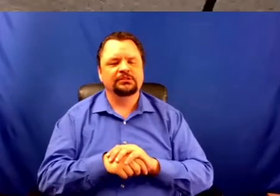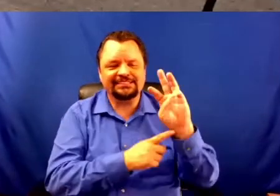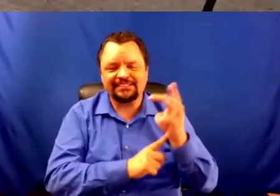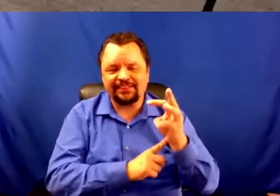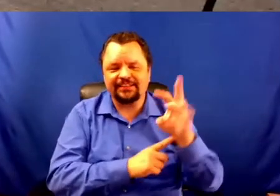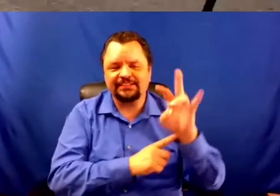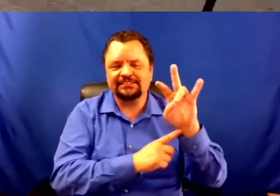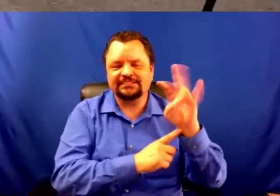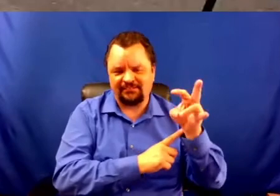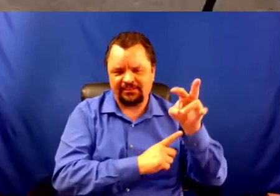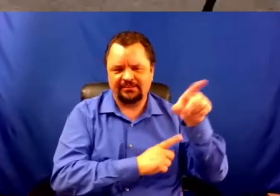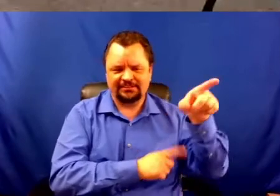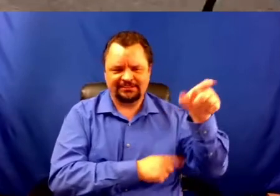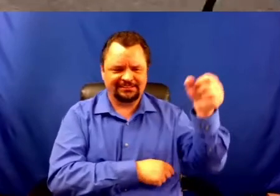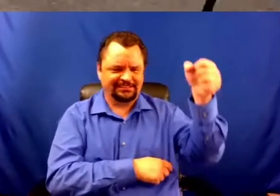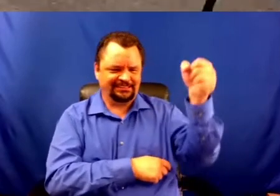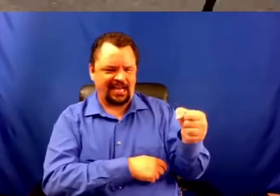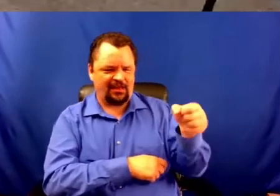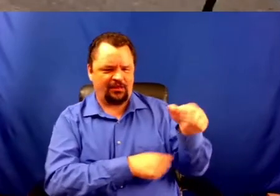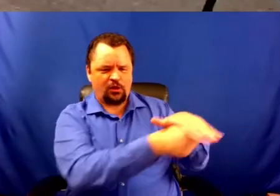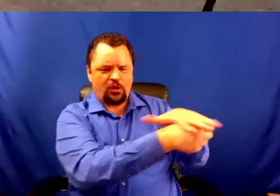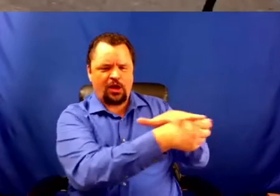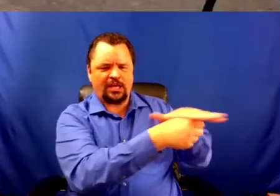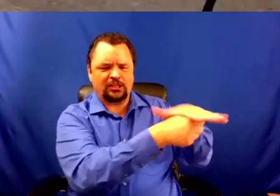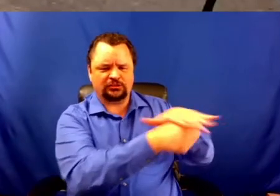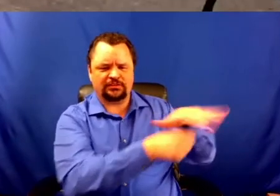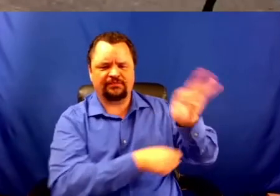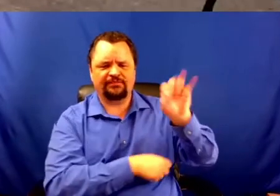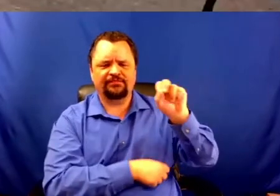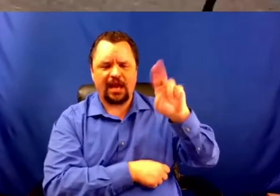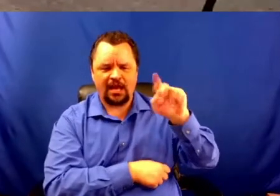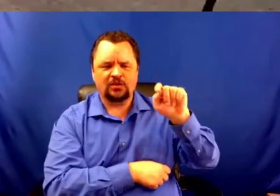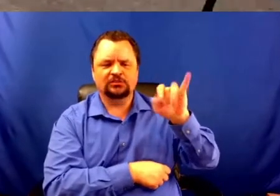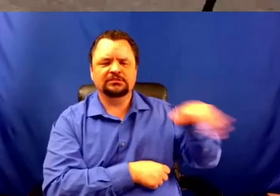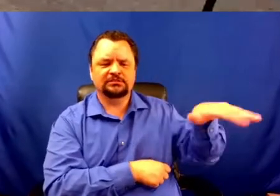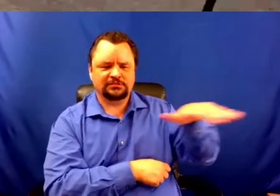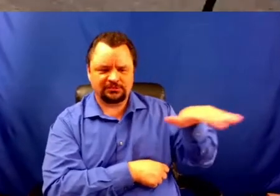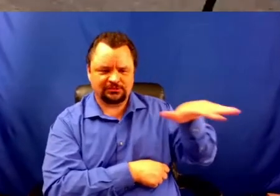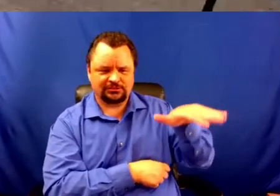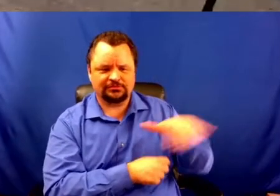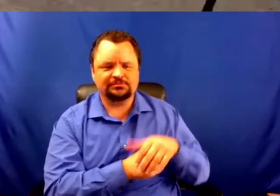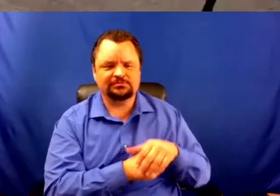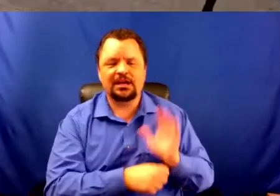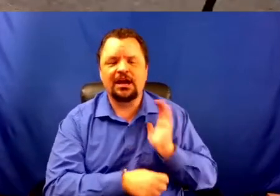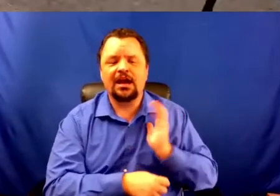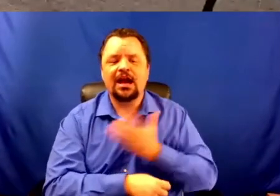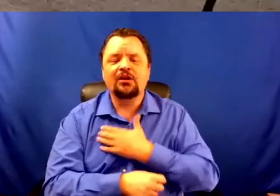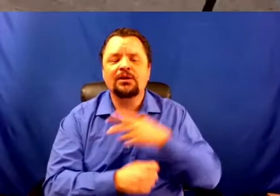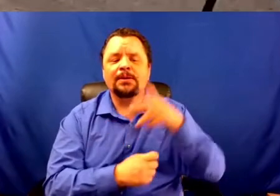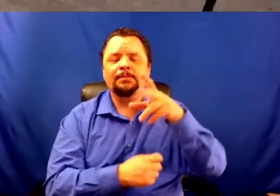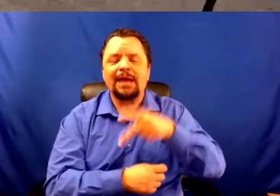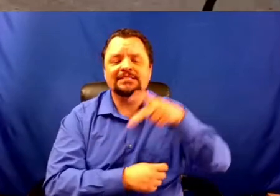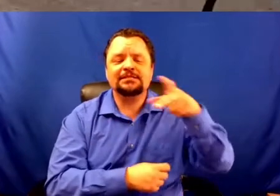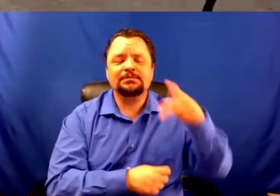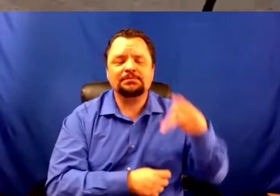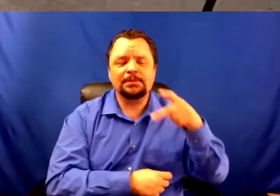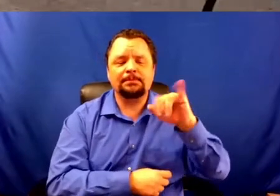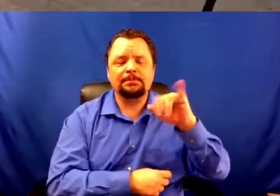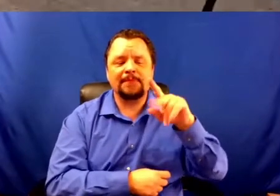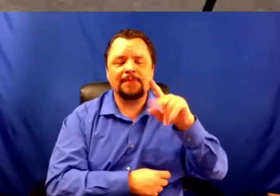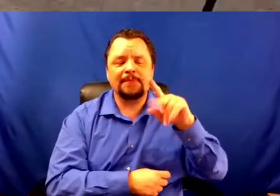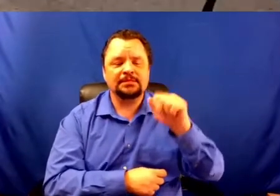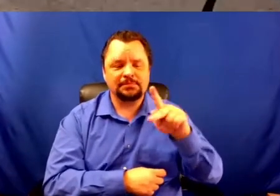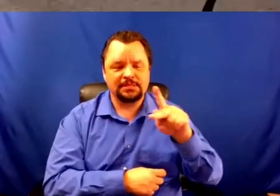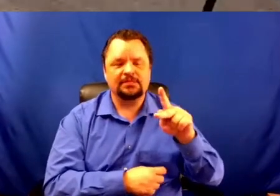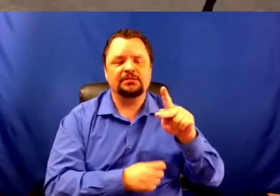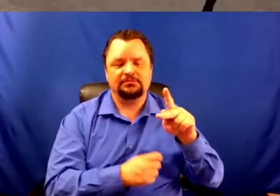the 6th and the 7th at the South location in Fountain, and also our Pikes Peak Park location,